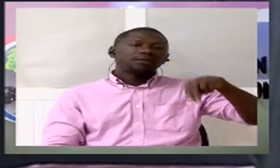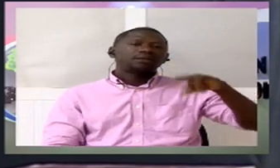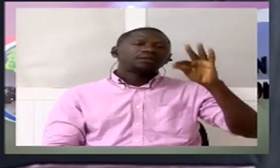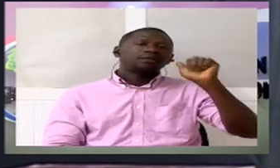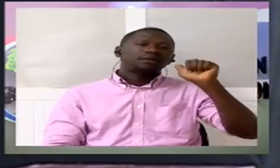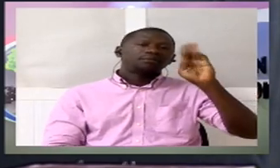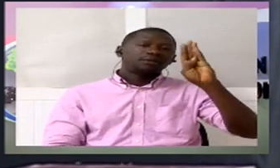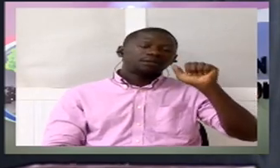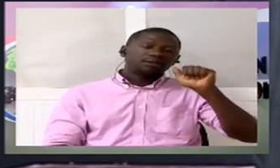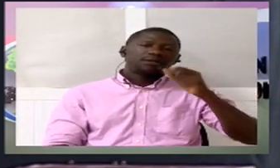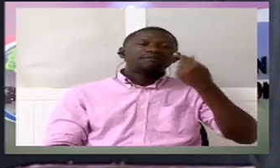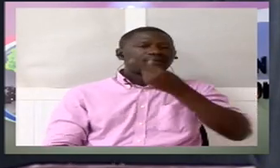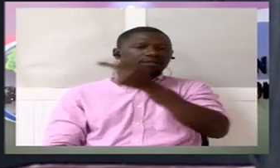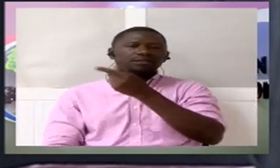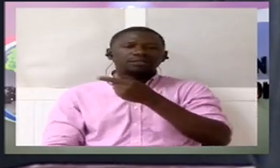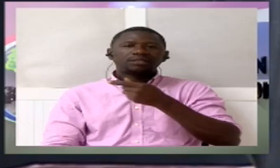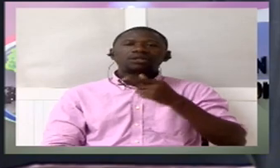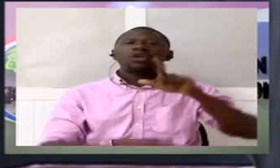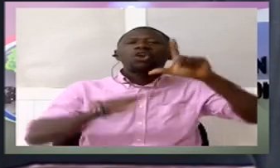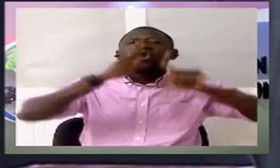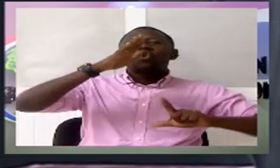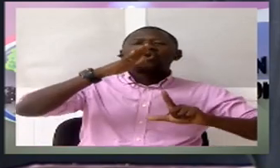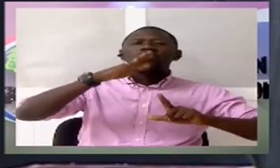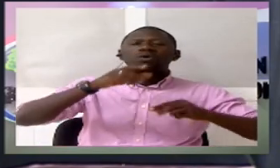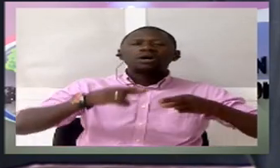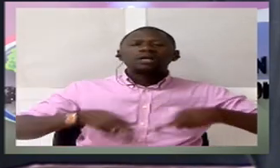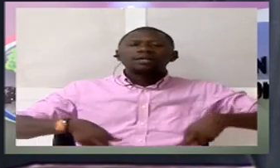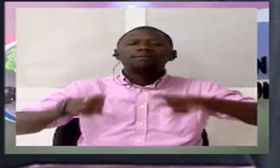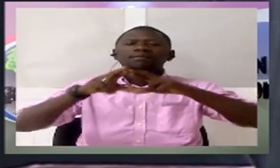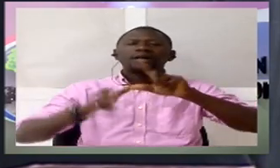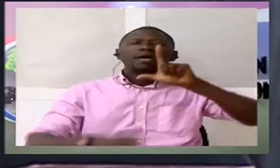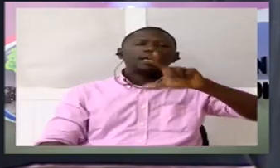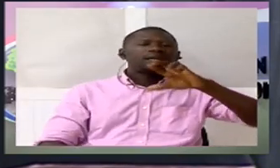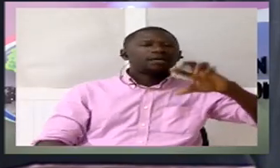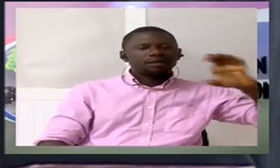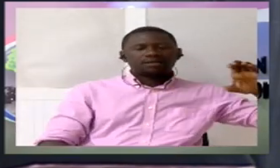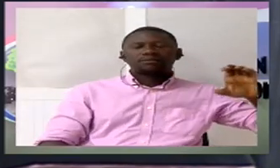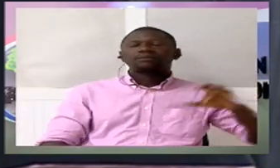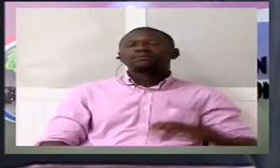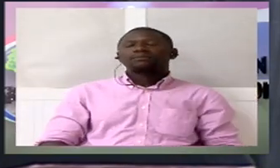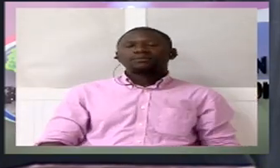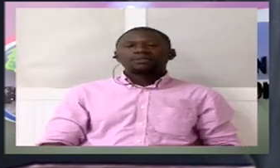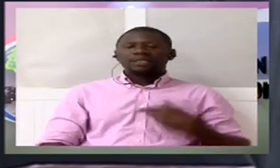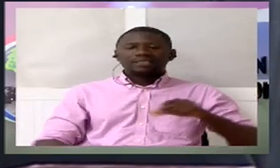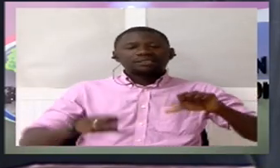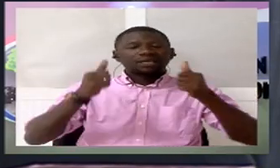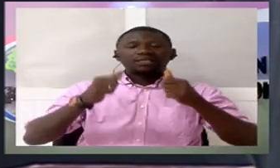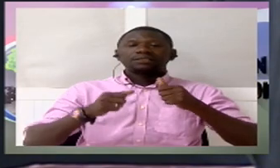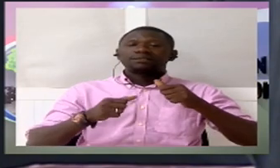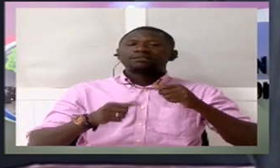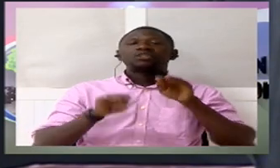district. Ayala Karangodati Pakalinding Secondary School. He started his education at the Pakalinding Primary